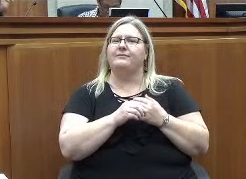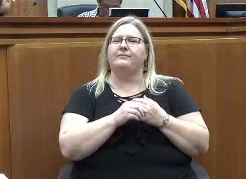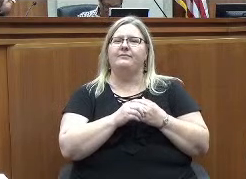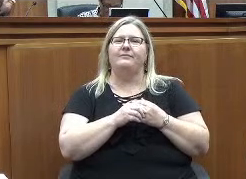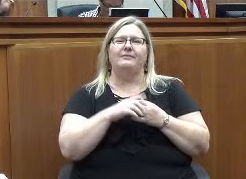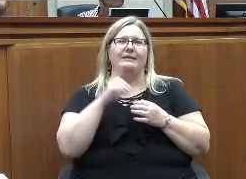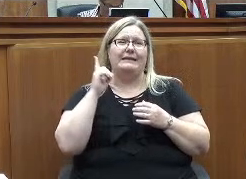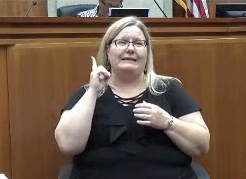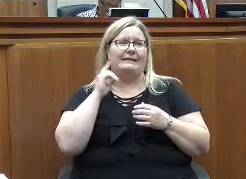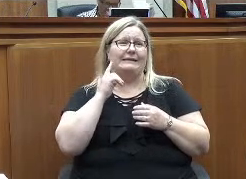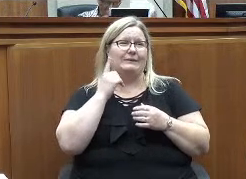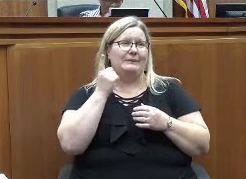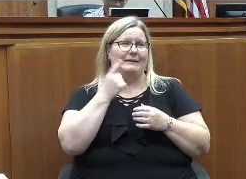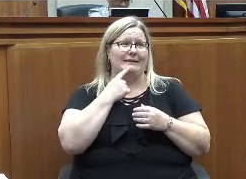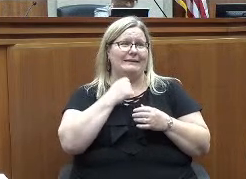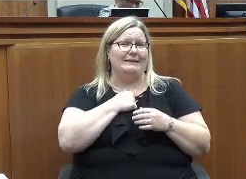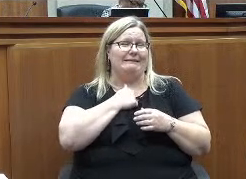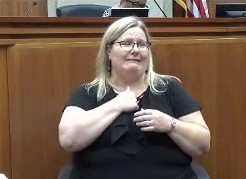Sorry. No.